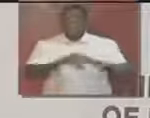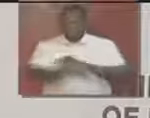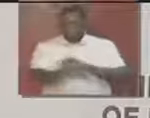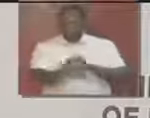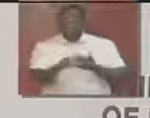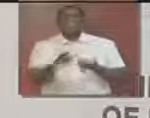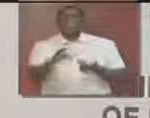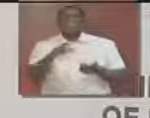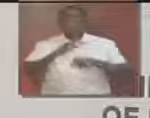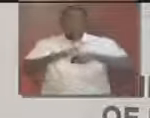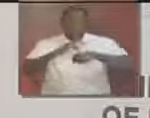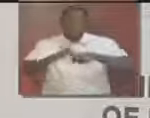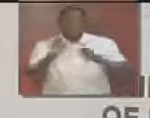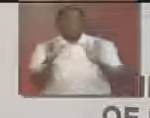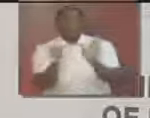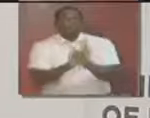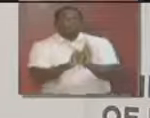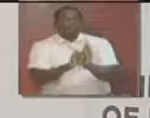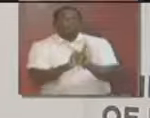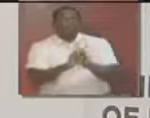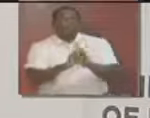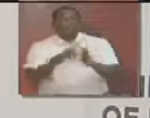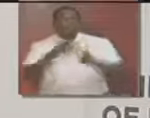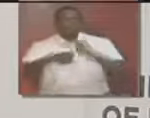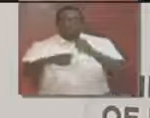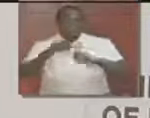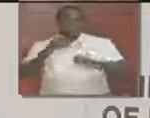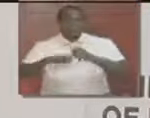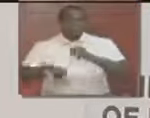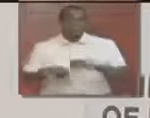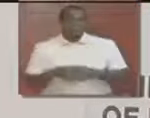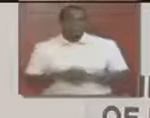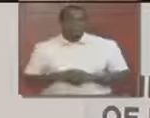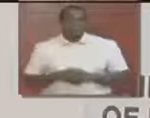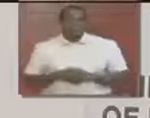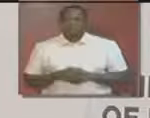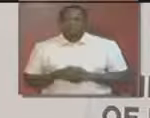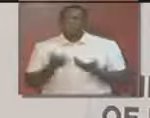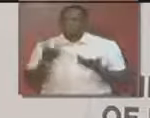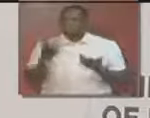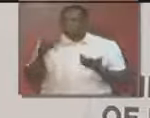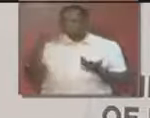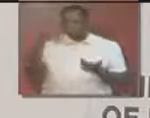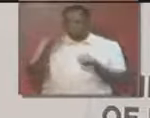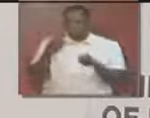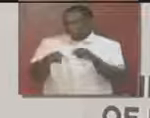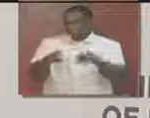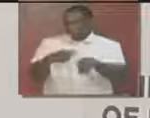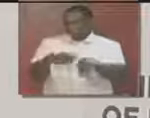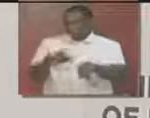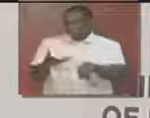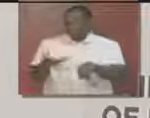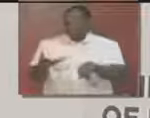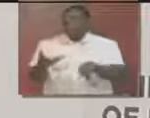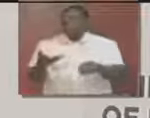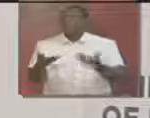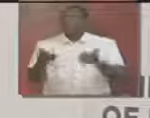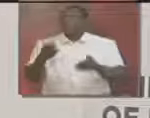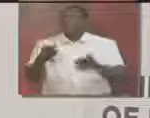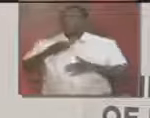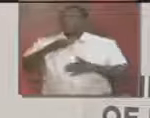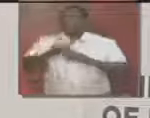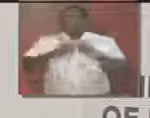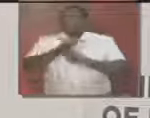up earlier. But I think it's only temporary. By the end of this year, maybe even halfway through, Jamaica will have